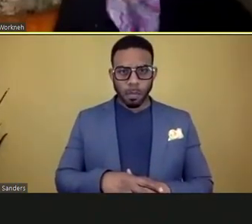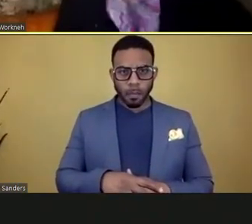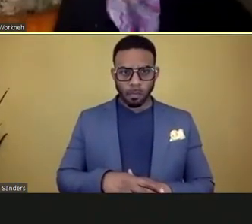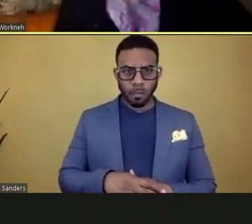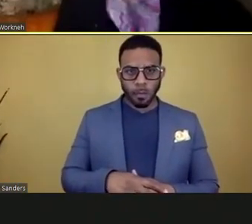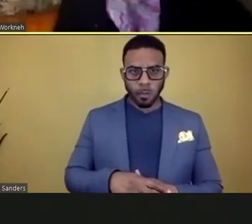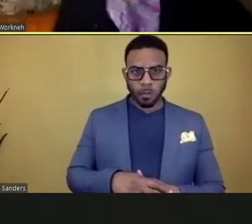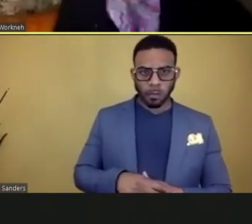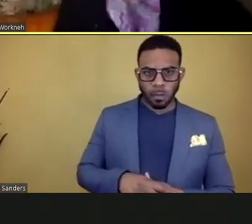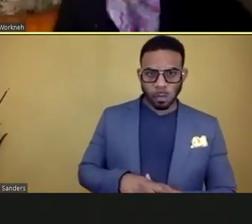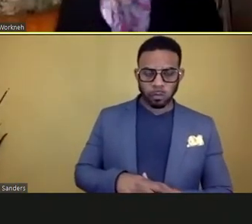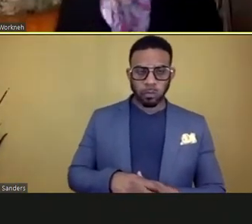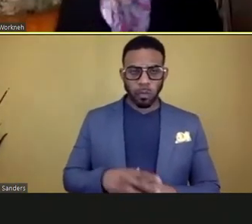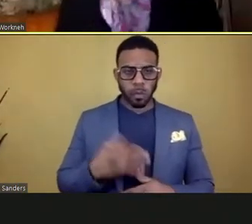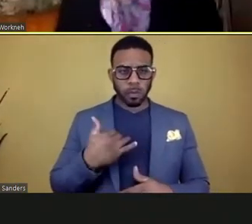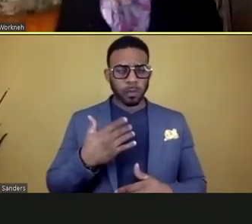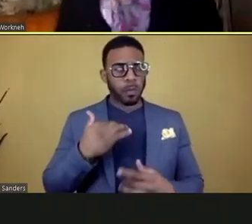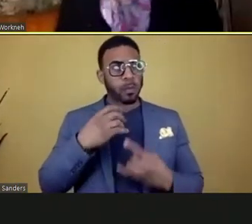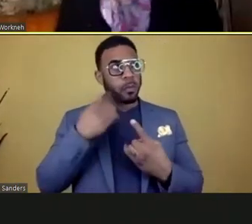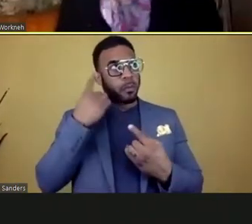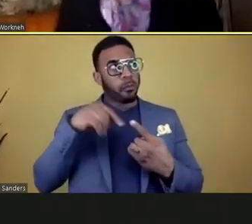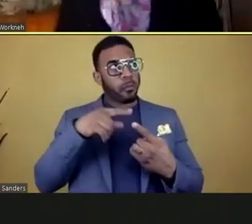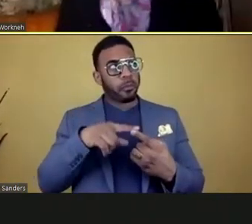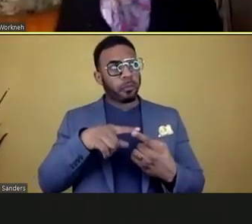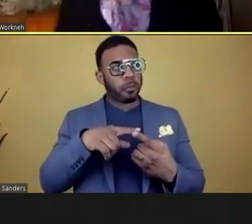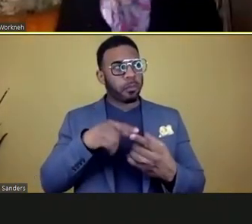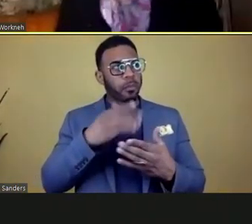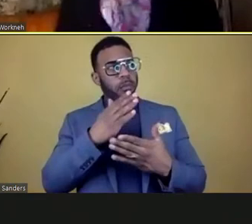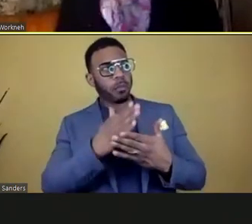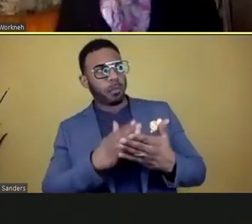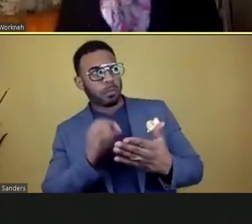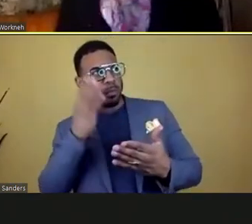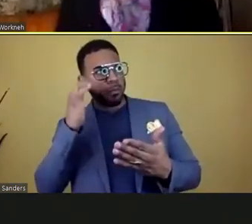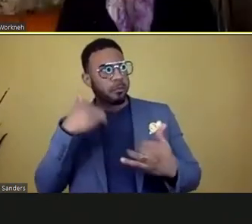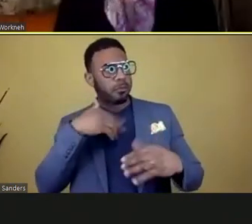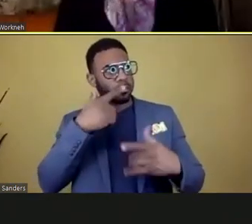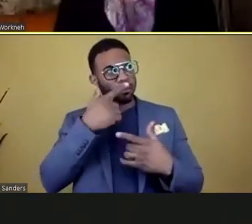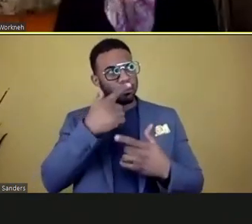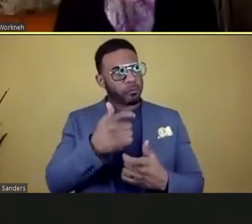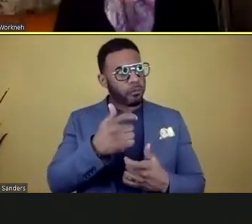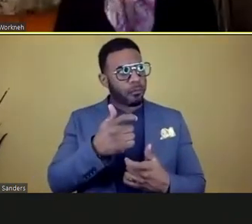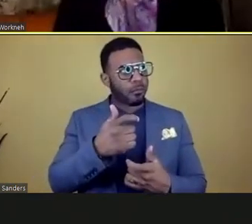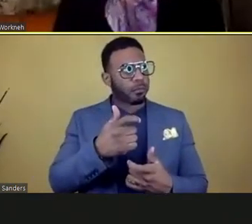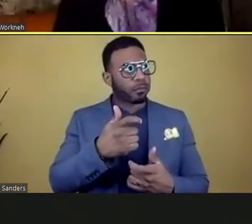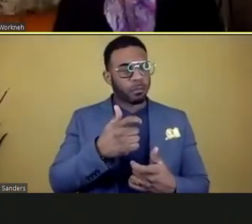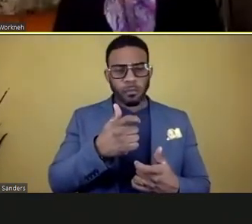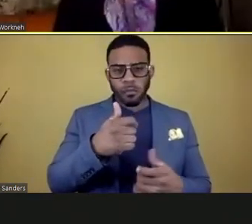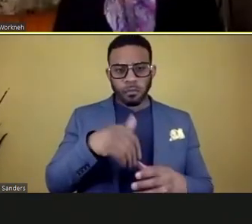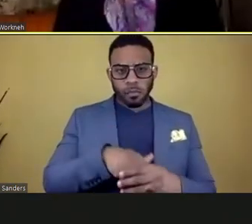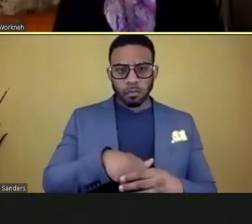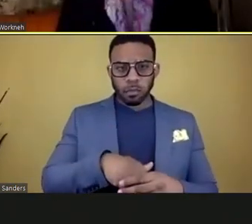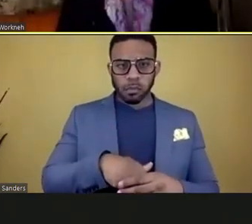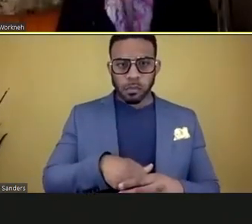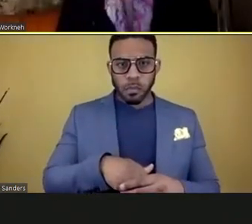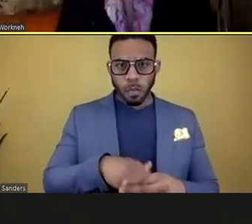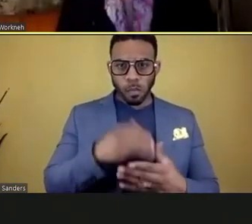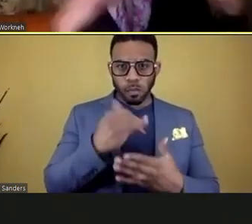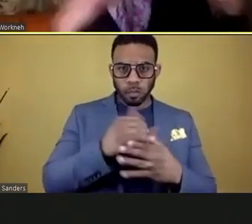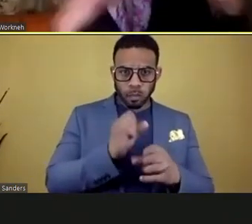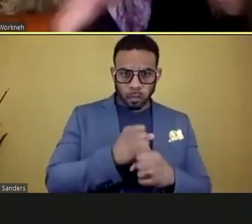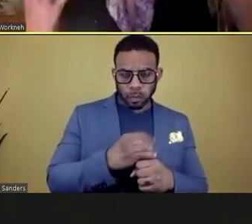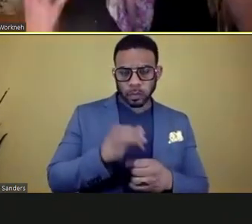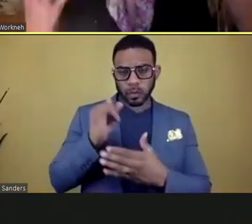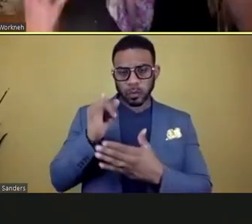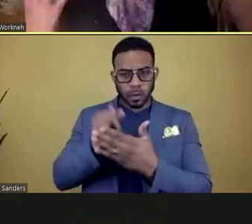Yeah. Okay. I mean, I think part of why I'm interested in art making and